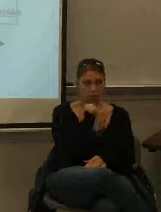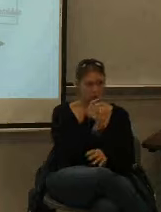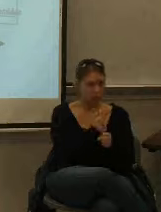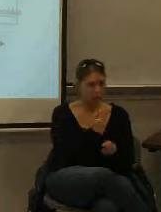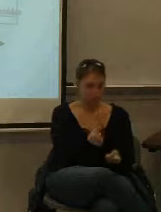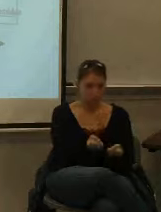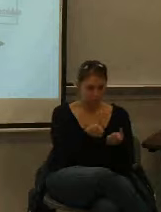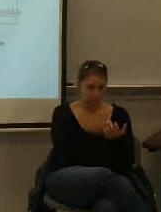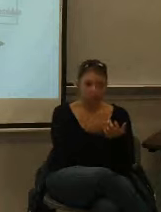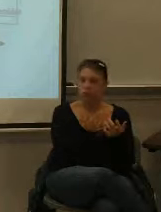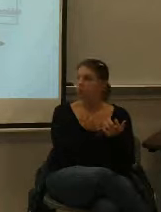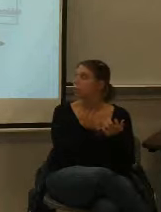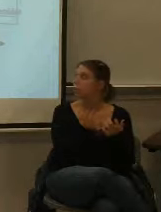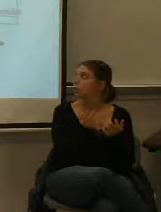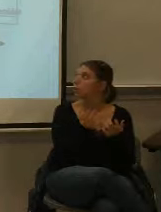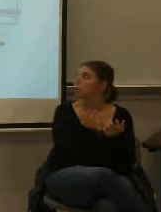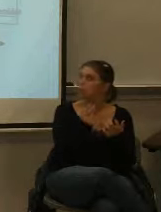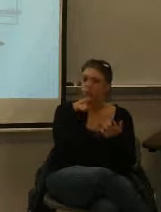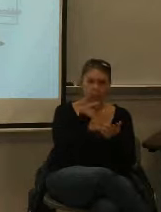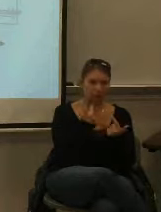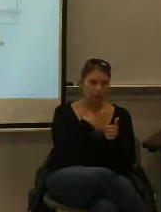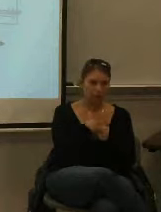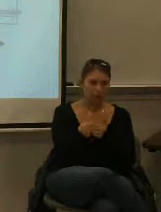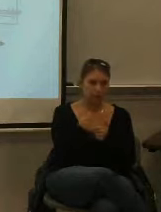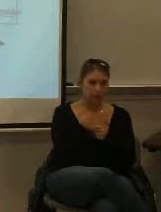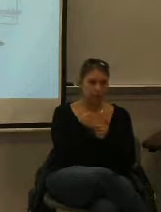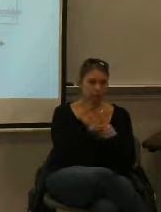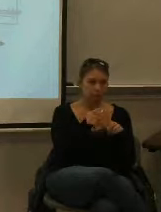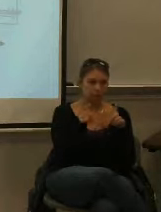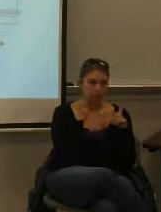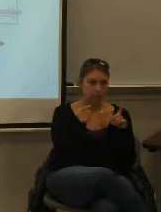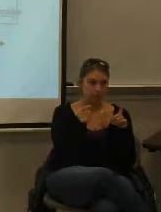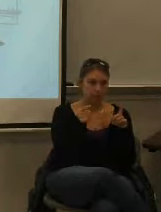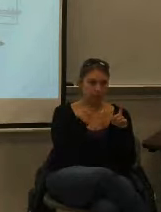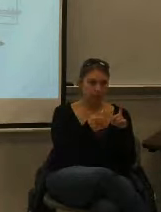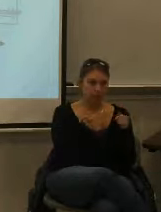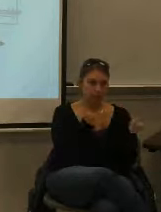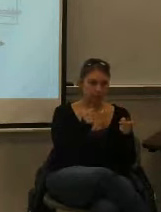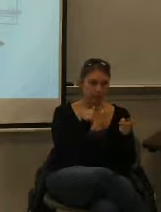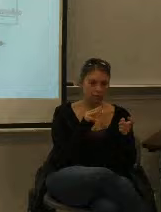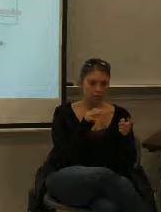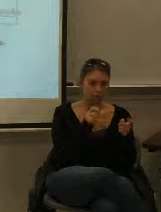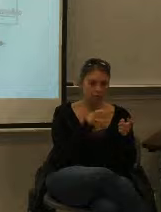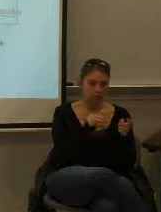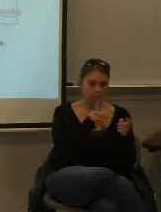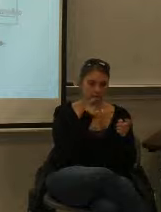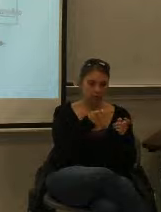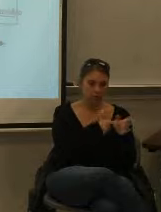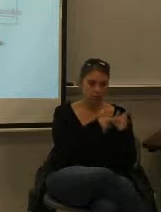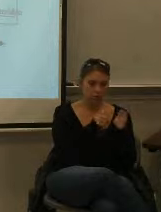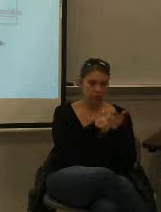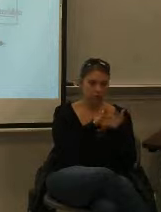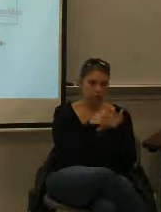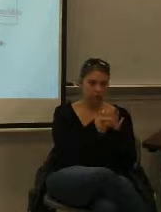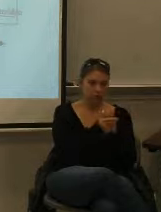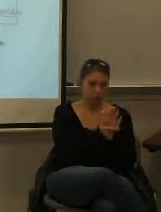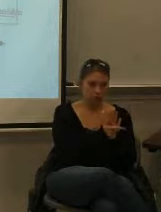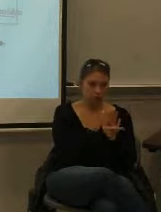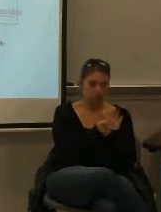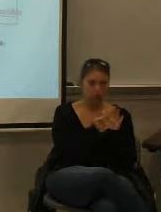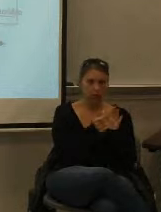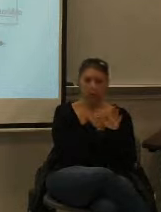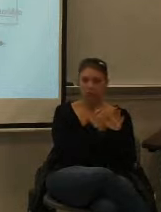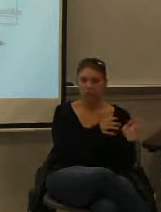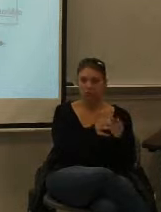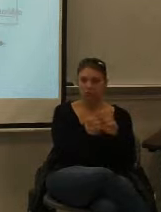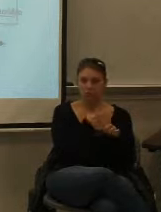so much nutrient coming out, and they control ammonium because they're required to by law. So they push